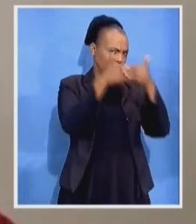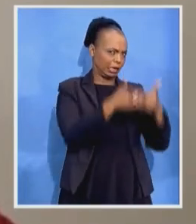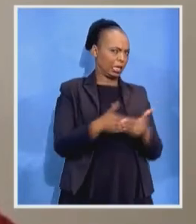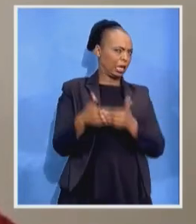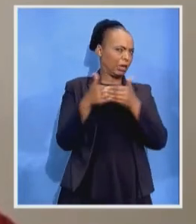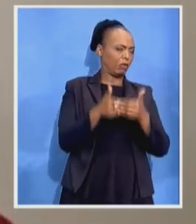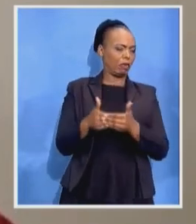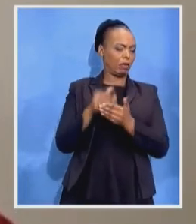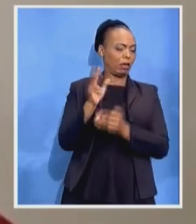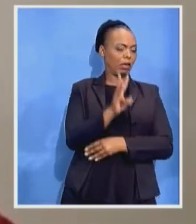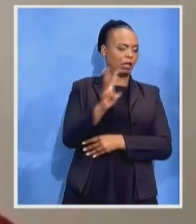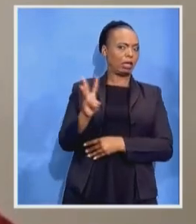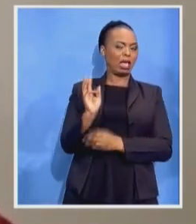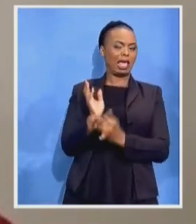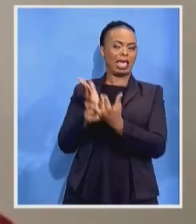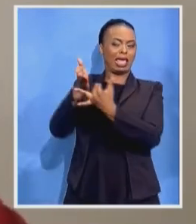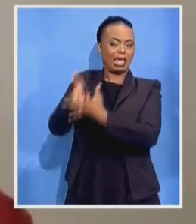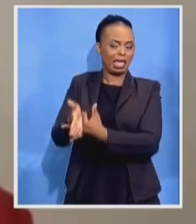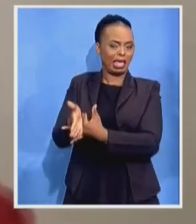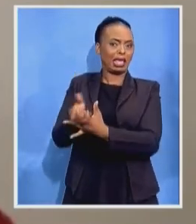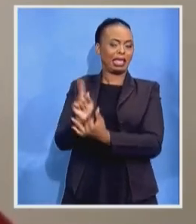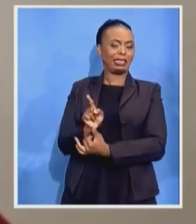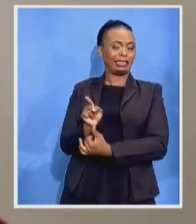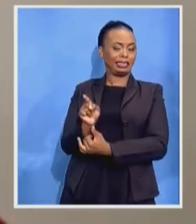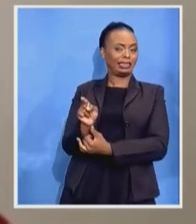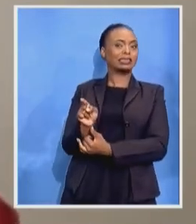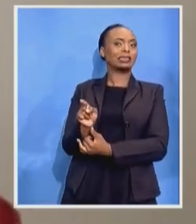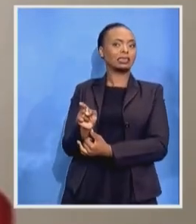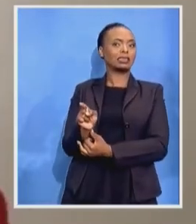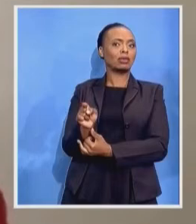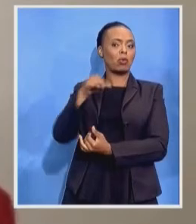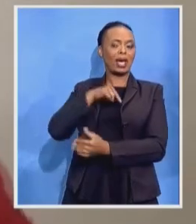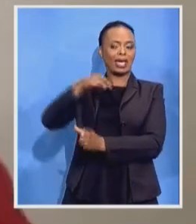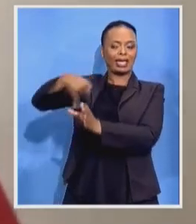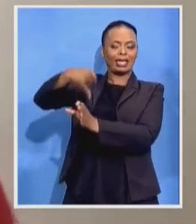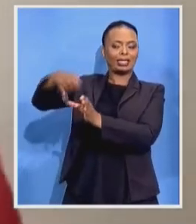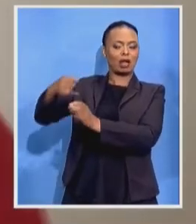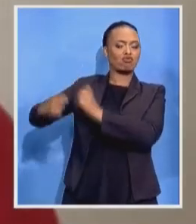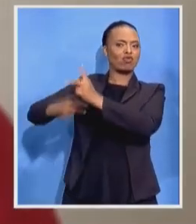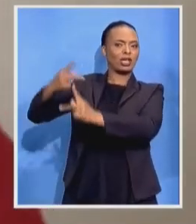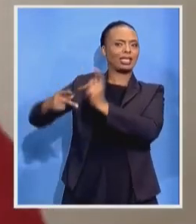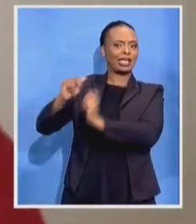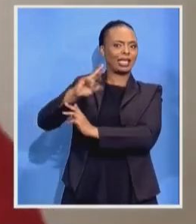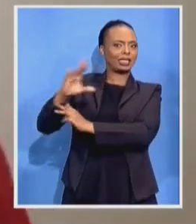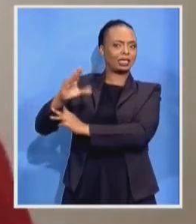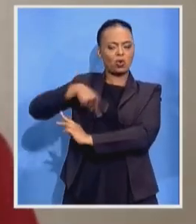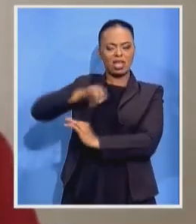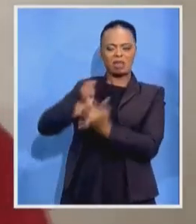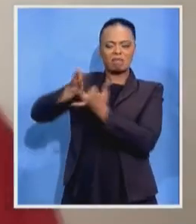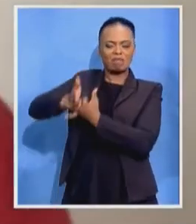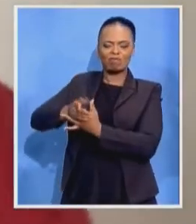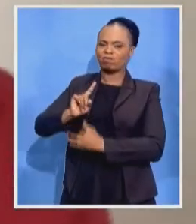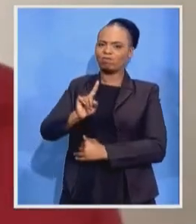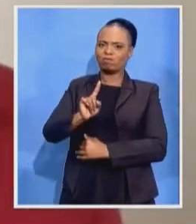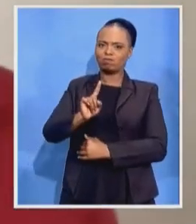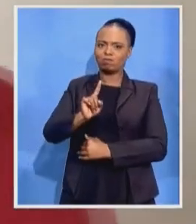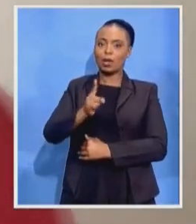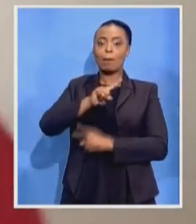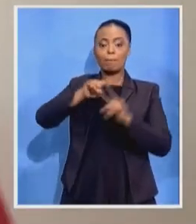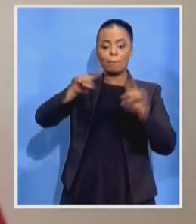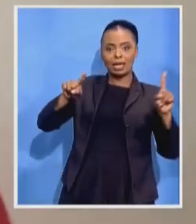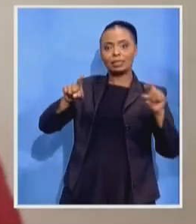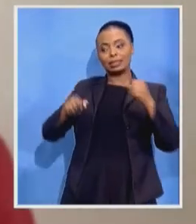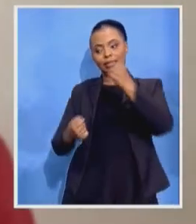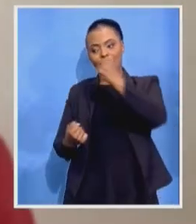are internal processes of the ANC. What we support is the ANC's stance